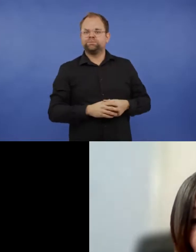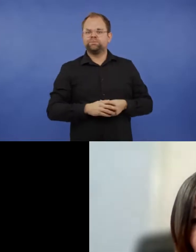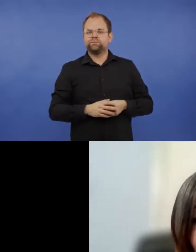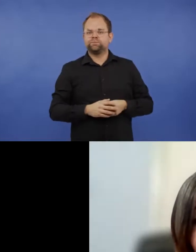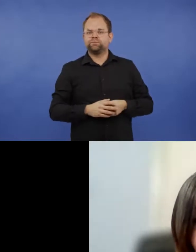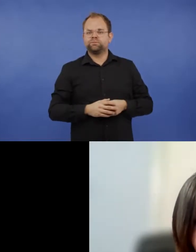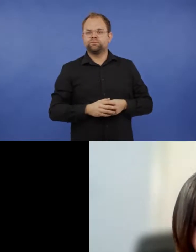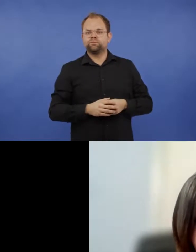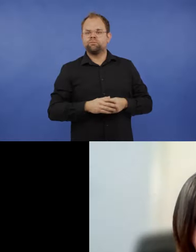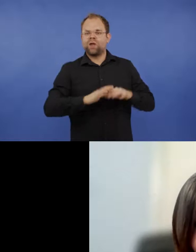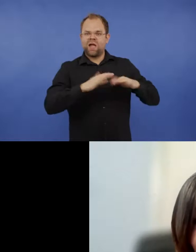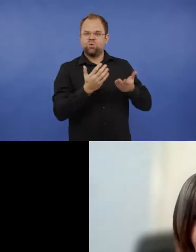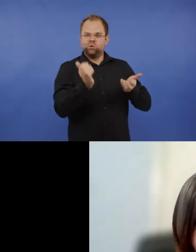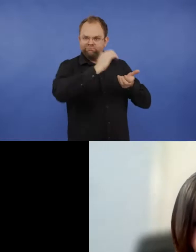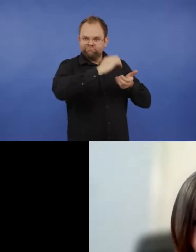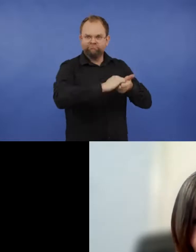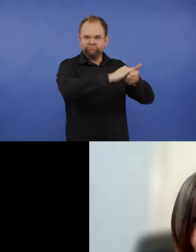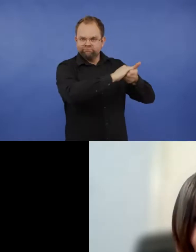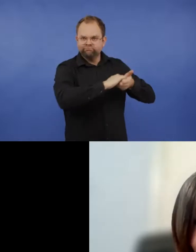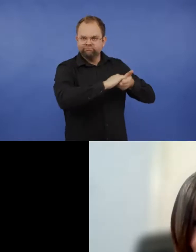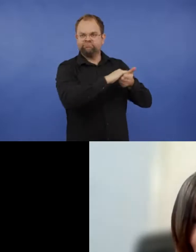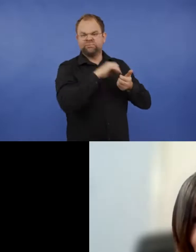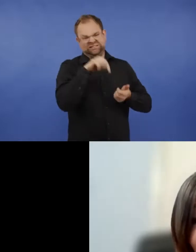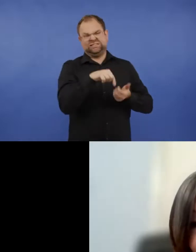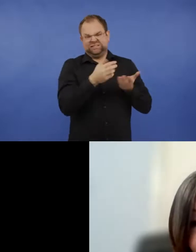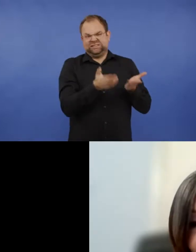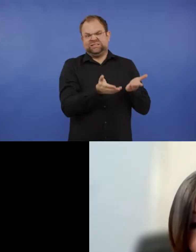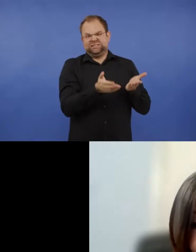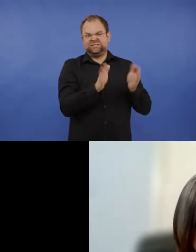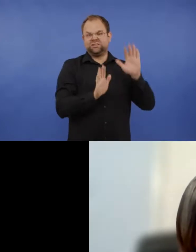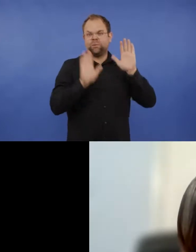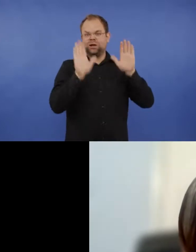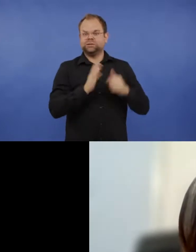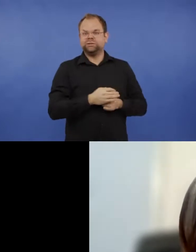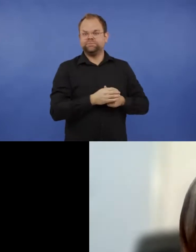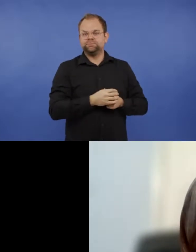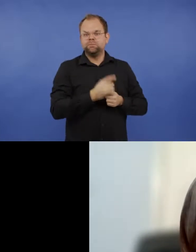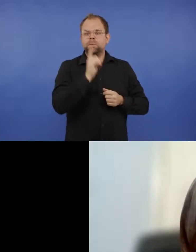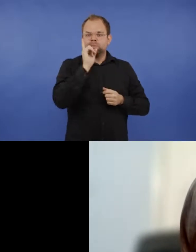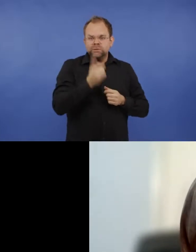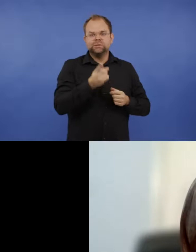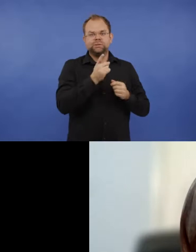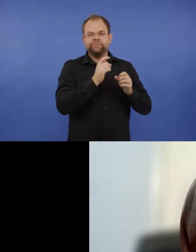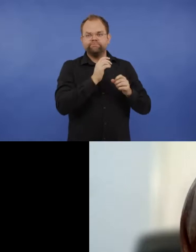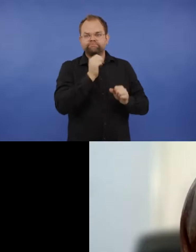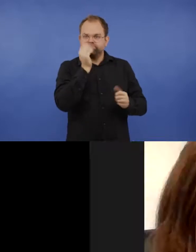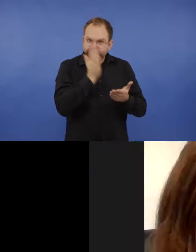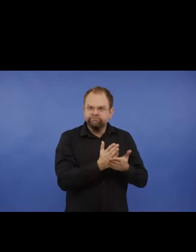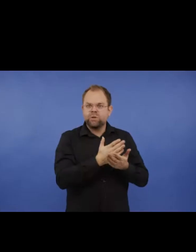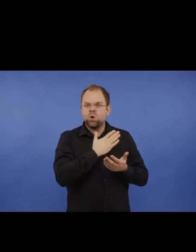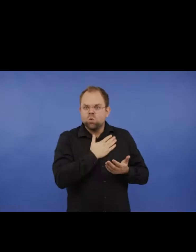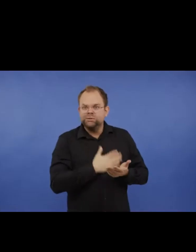whole. But that takes time and it takes money. Thank you so much, Diane. I think